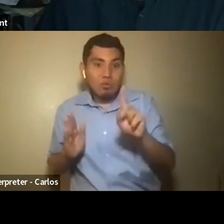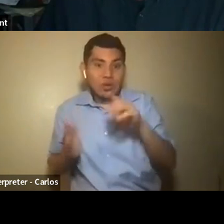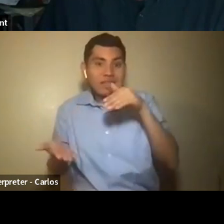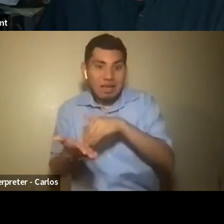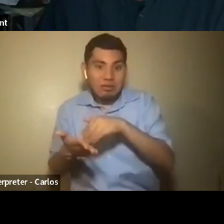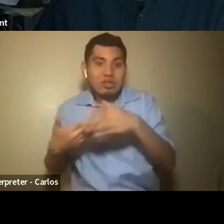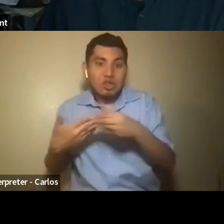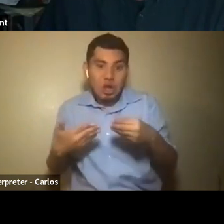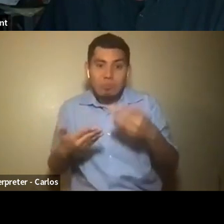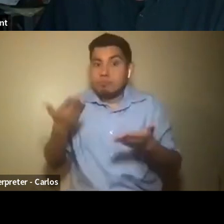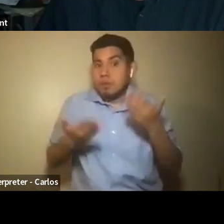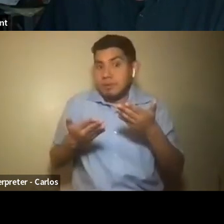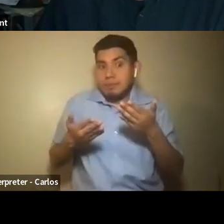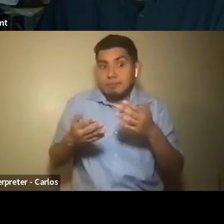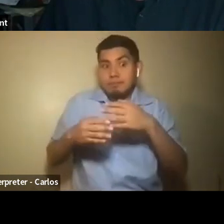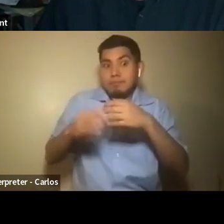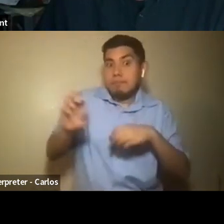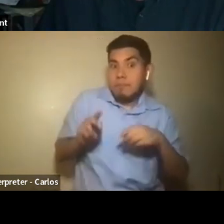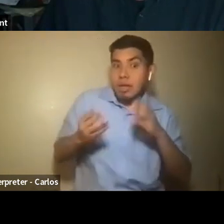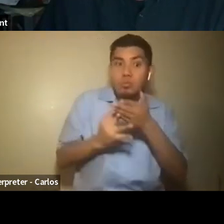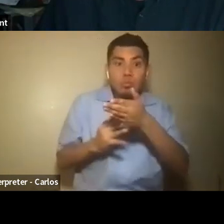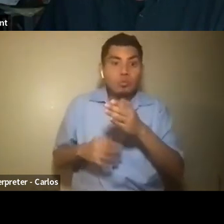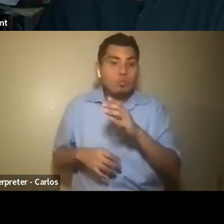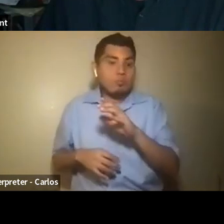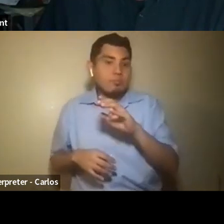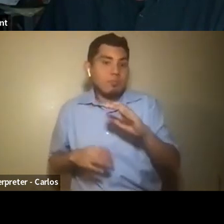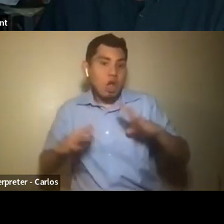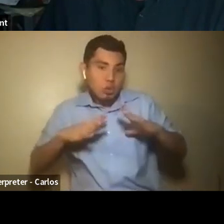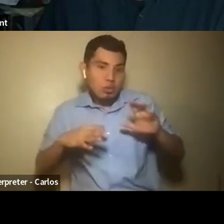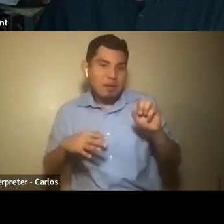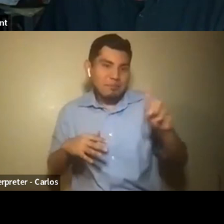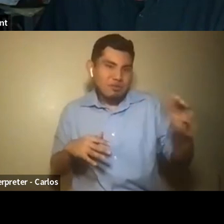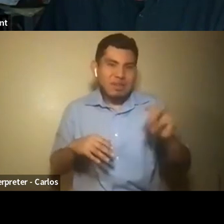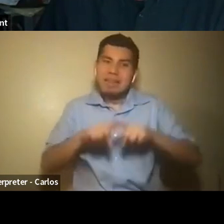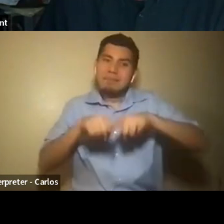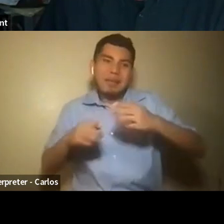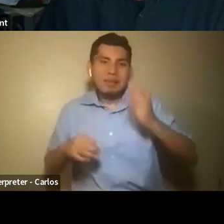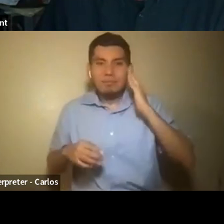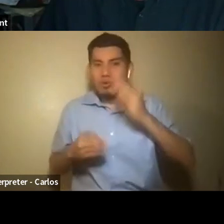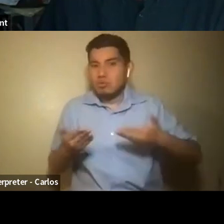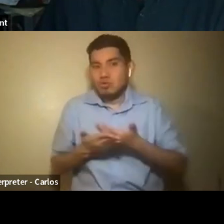to either TBRA or home administration, depending on the details of any waiver that HUD issues.